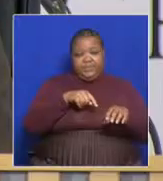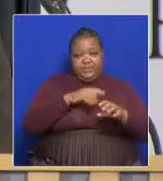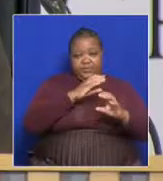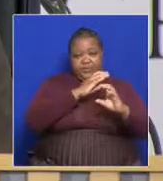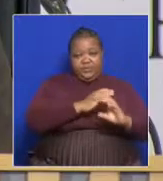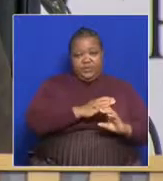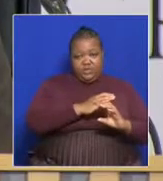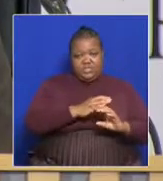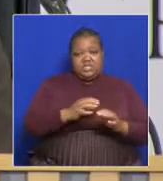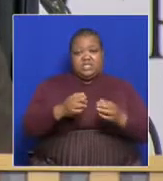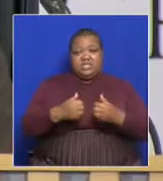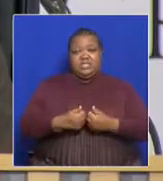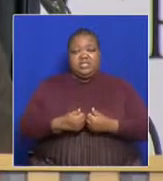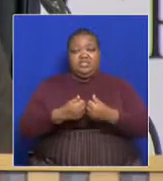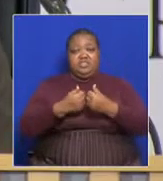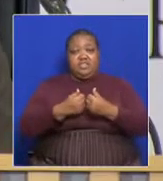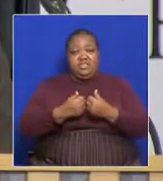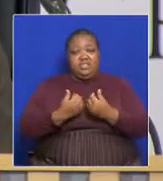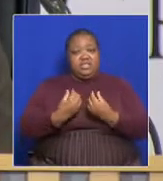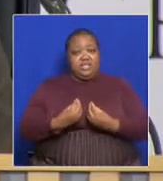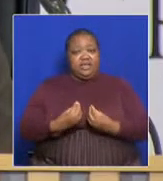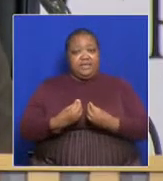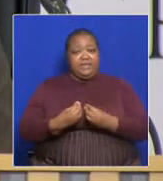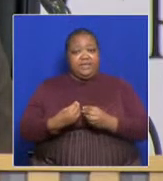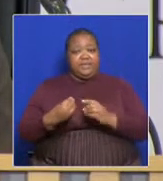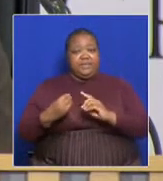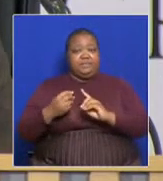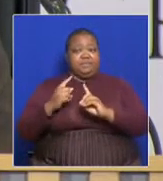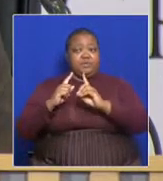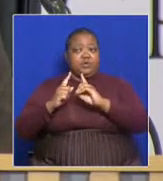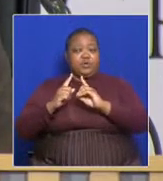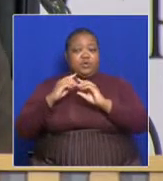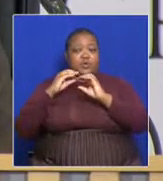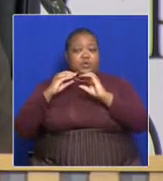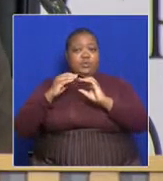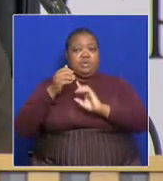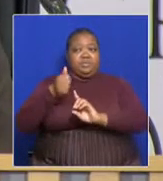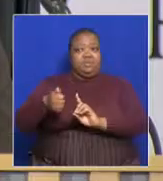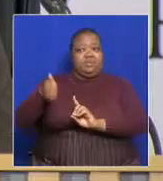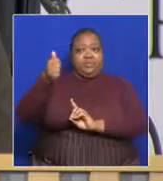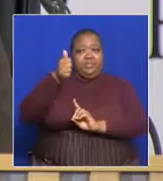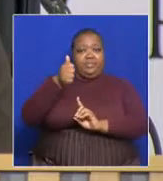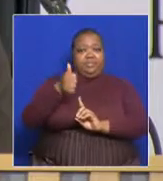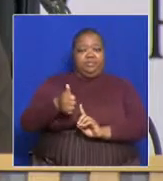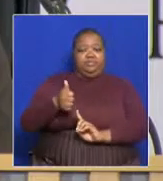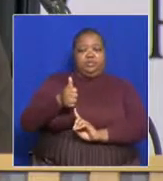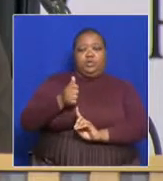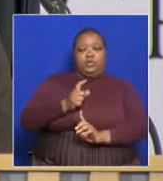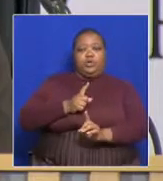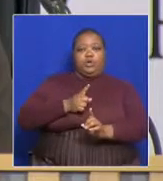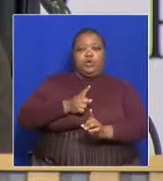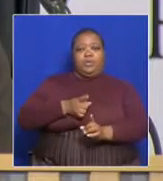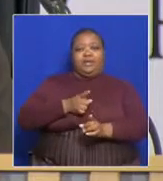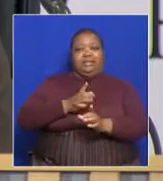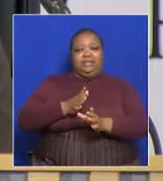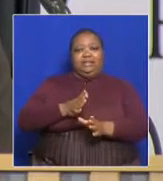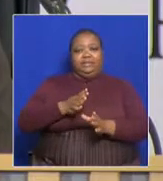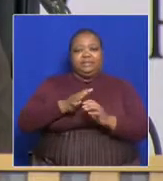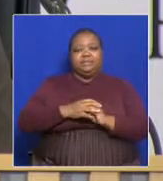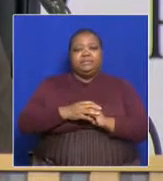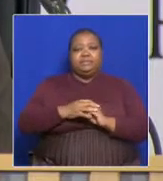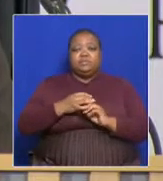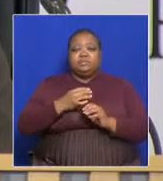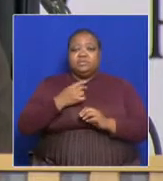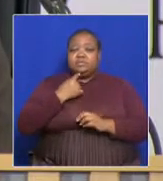have would be relayed to my brigadier. He is my immediate commander. So I'm saying the onus would fall upon